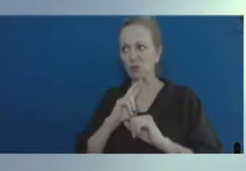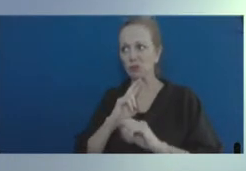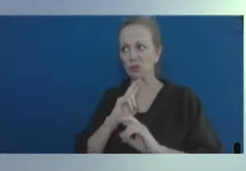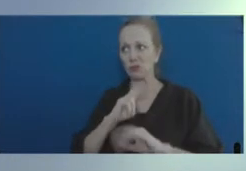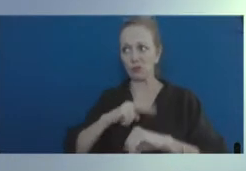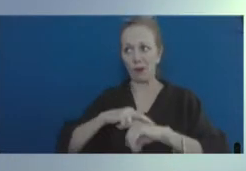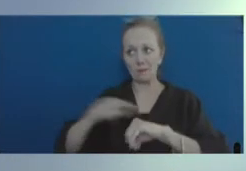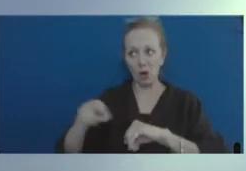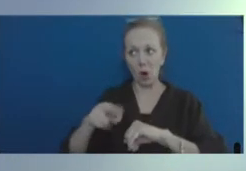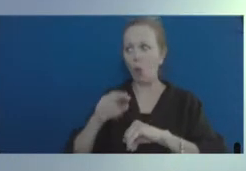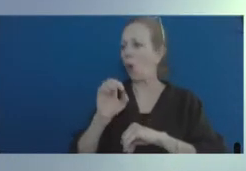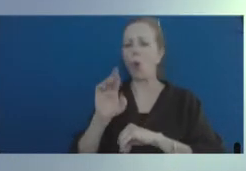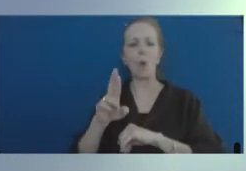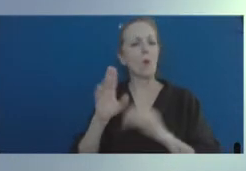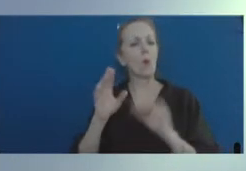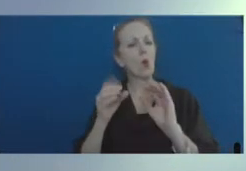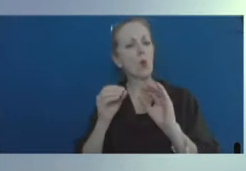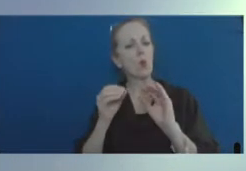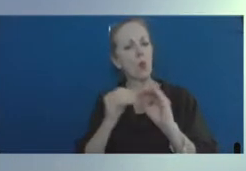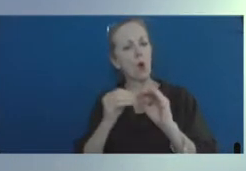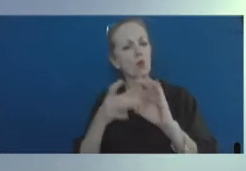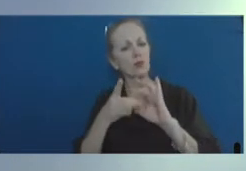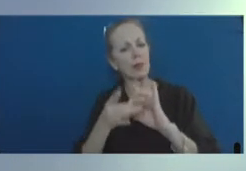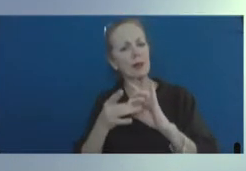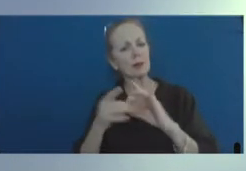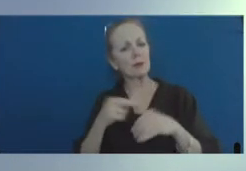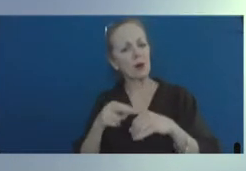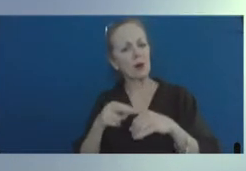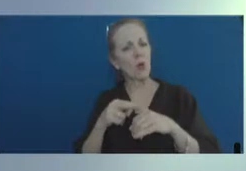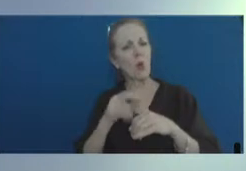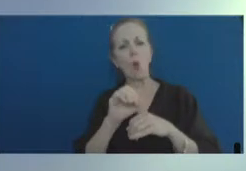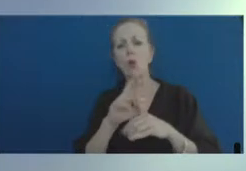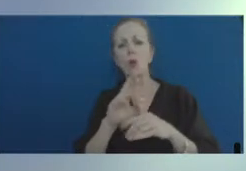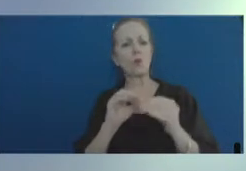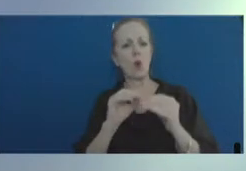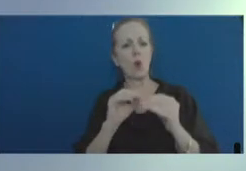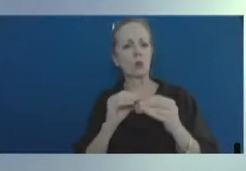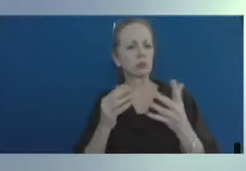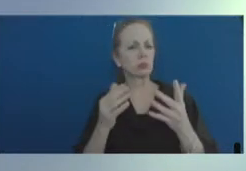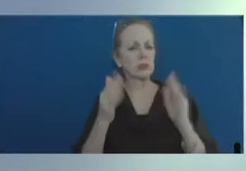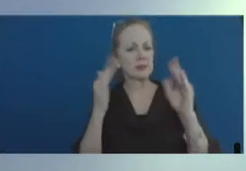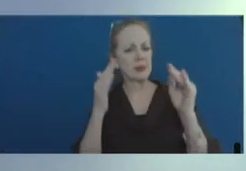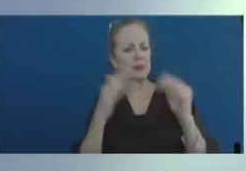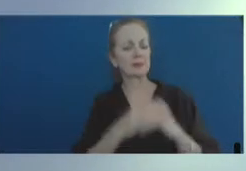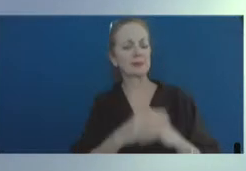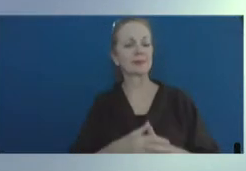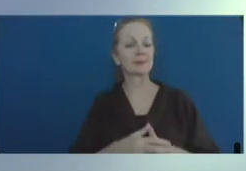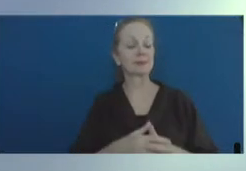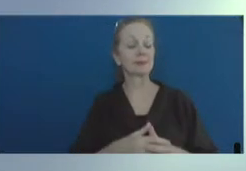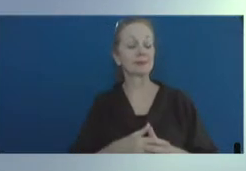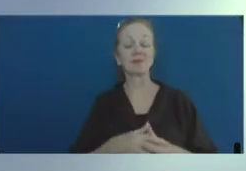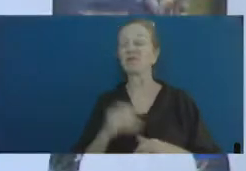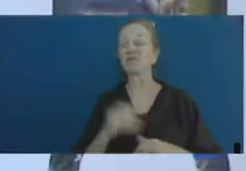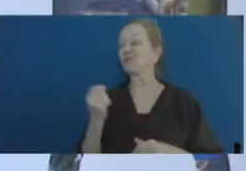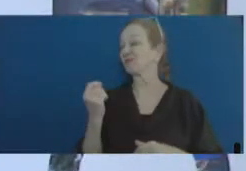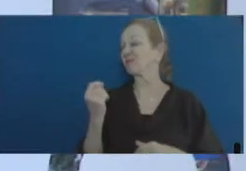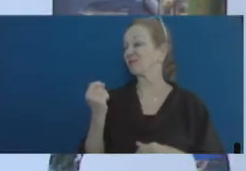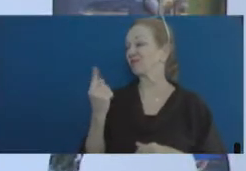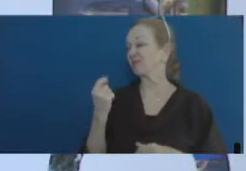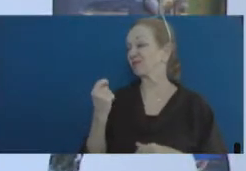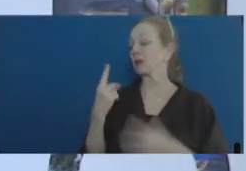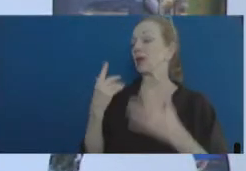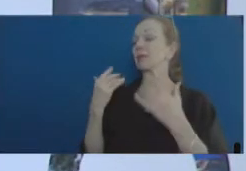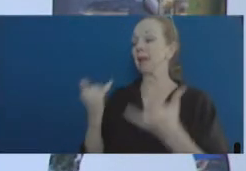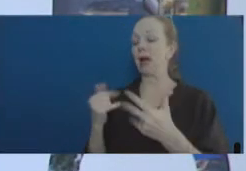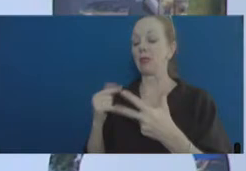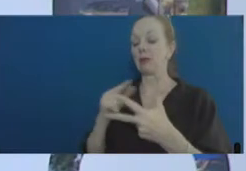referral? Or are those really the only things that we should expect? At this point, these are the three things that I think we should be prioritizing. I